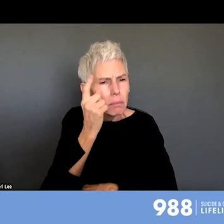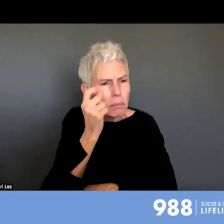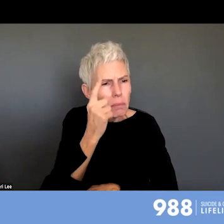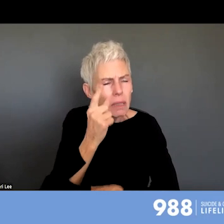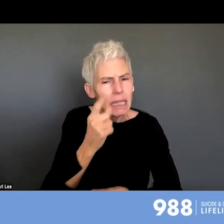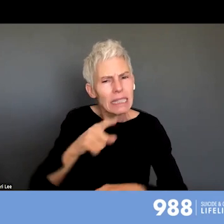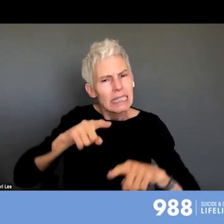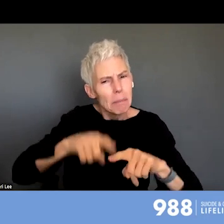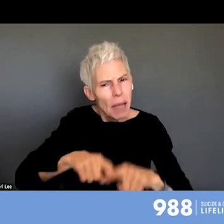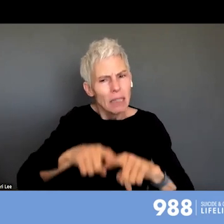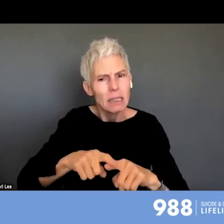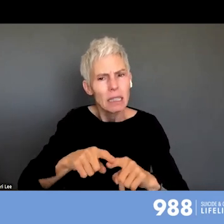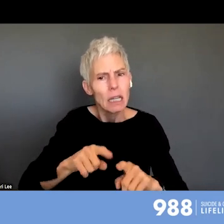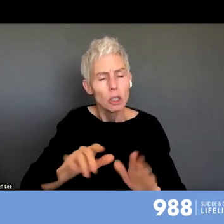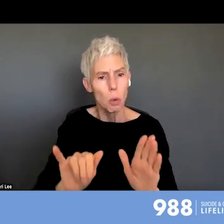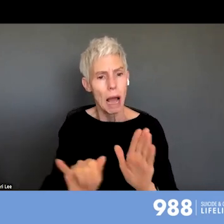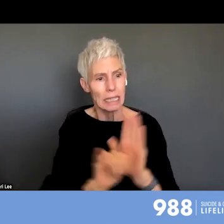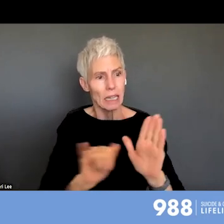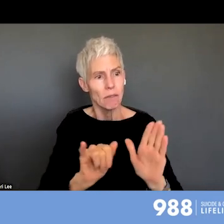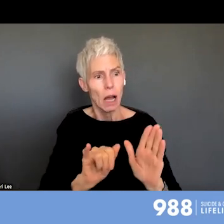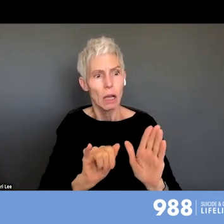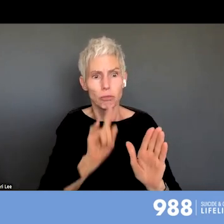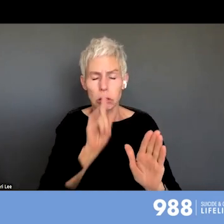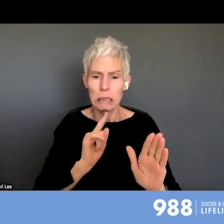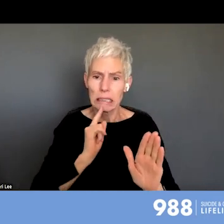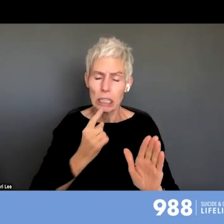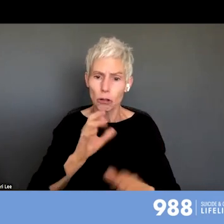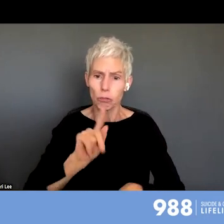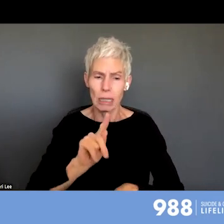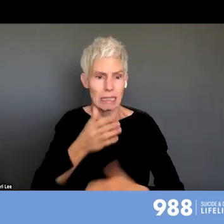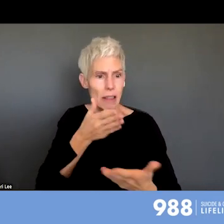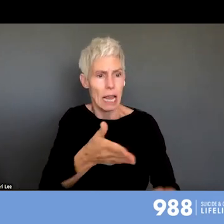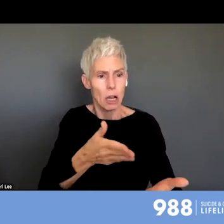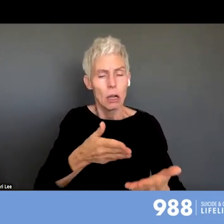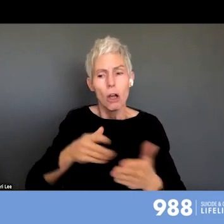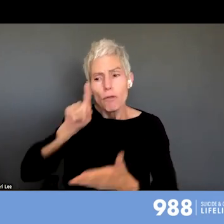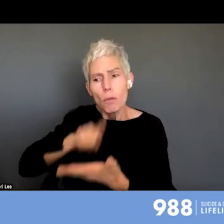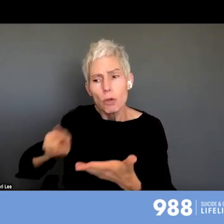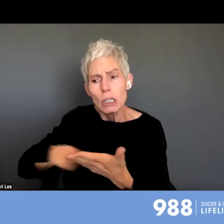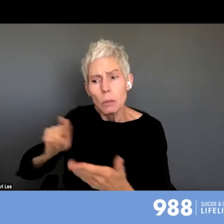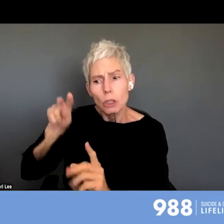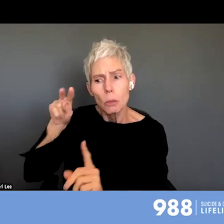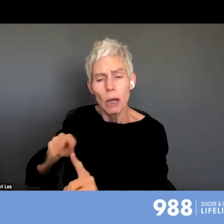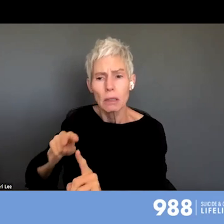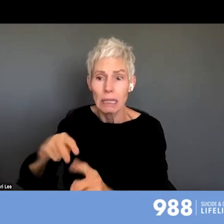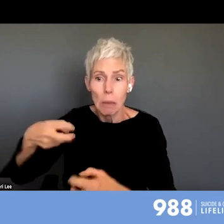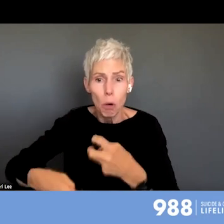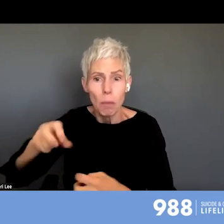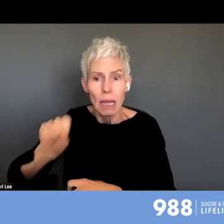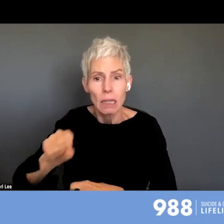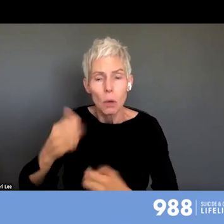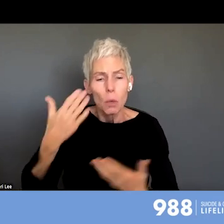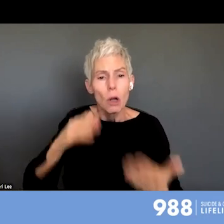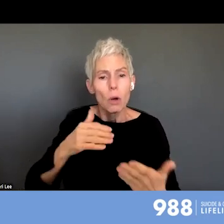terms of identifying whether imminent risk is present. From a research perspective, it's problematic because we don't know if every crisis counselor at every